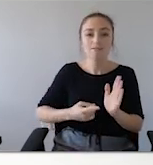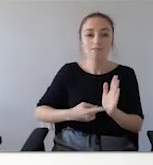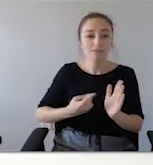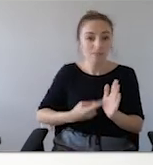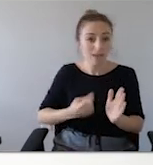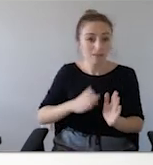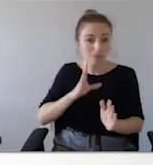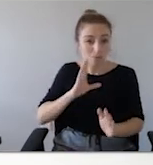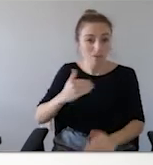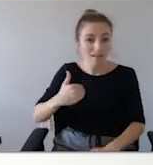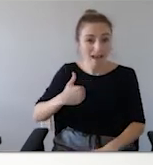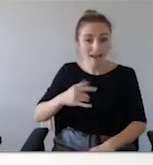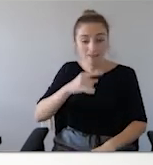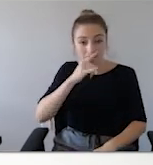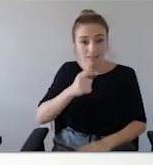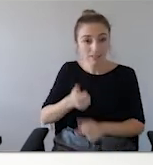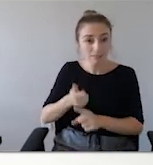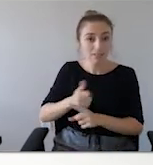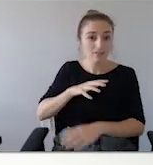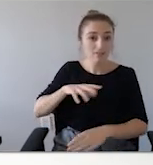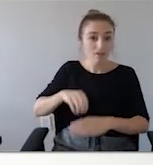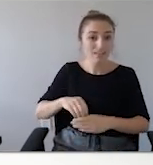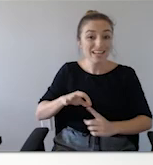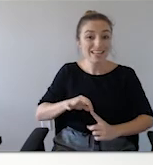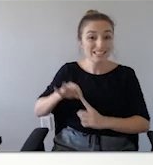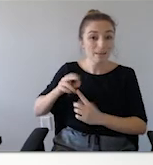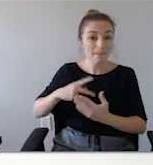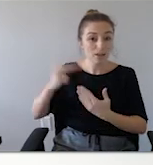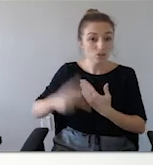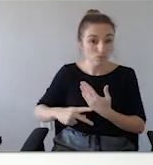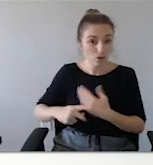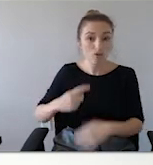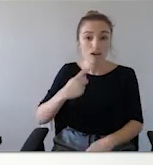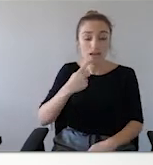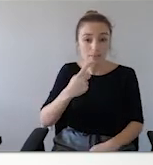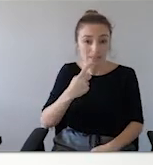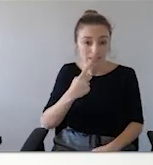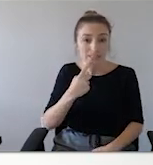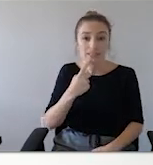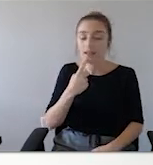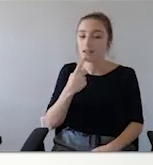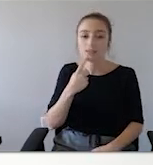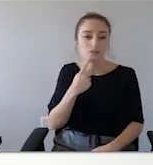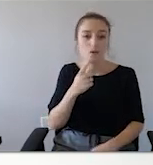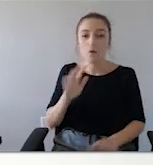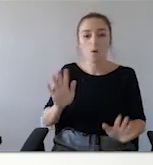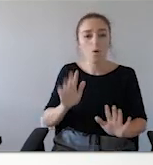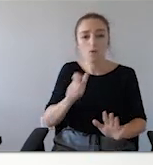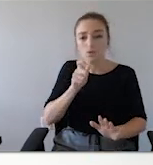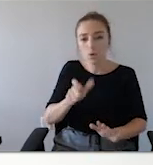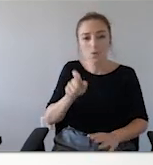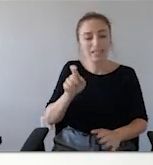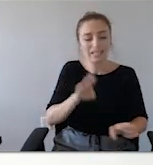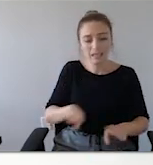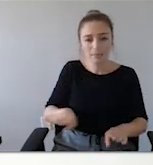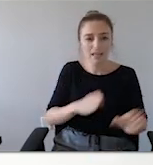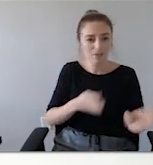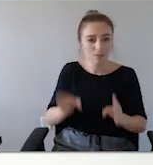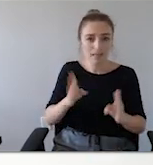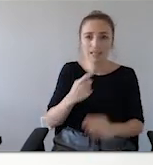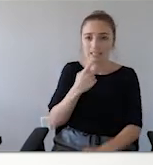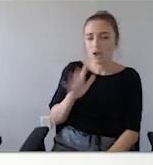behaviors, and I'll say, oh, well, the IEP says there's no behavior plan. Oh, no, we don't need a behavior plan. And, okay,